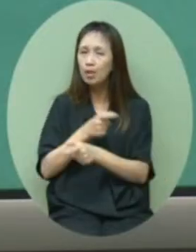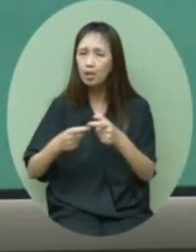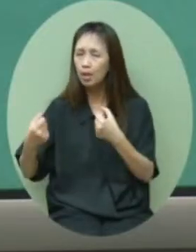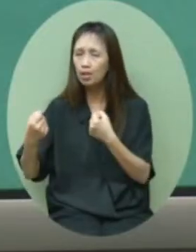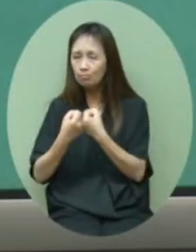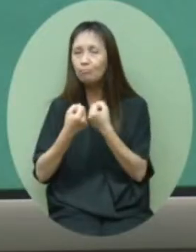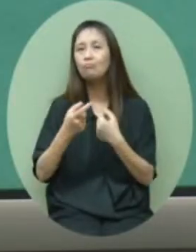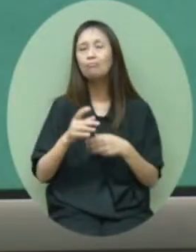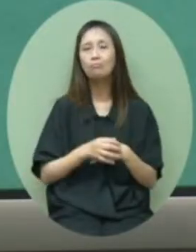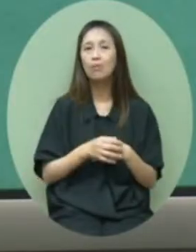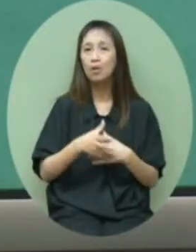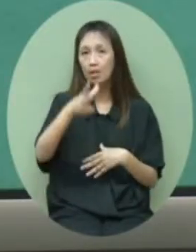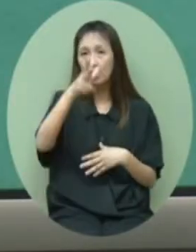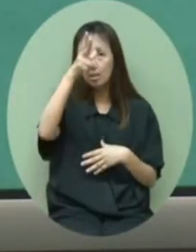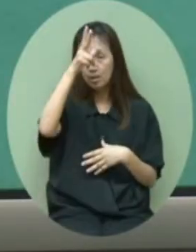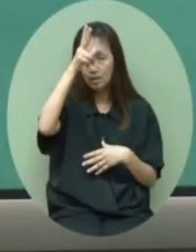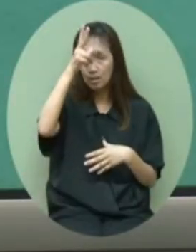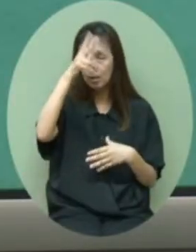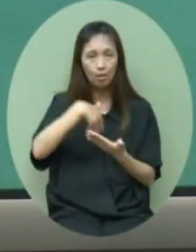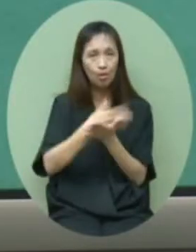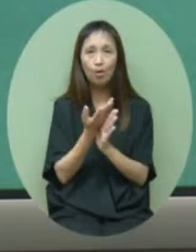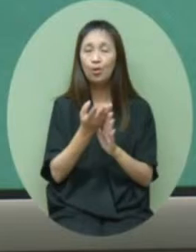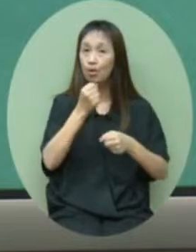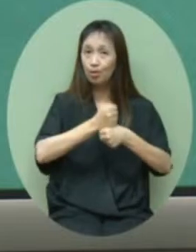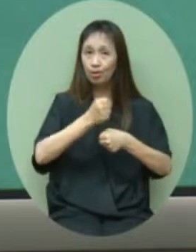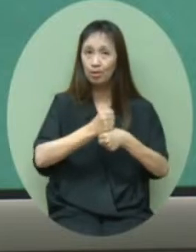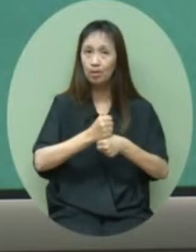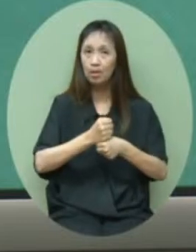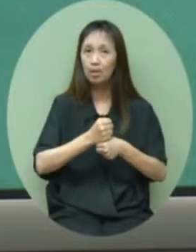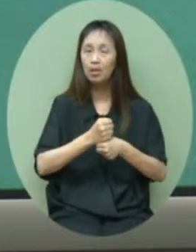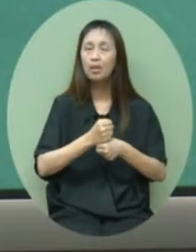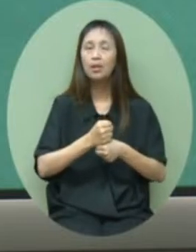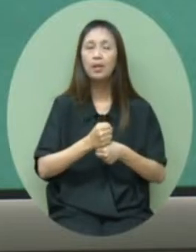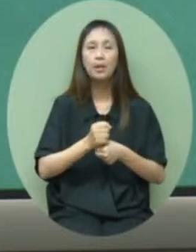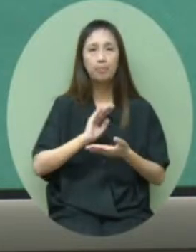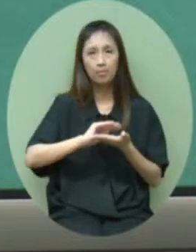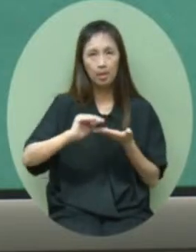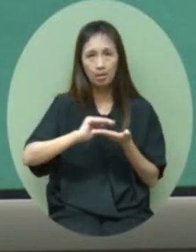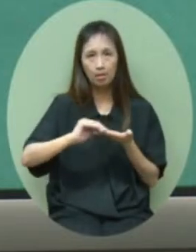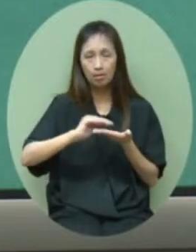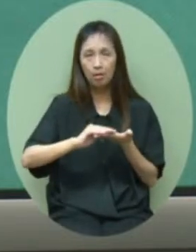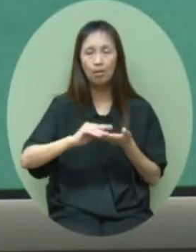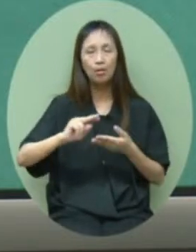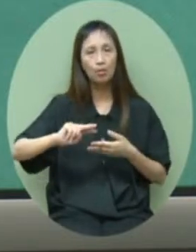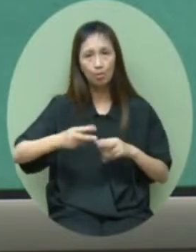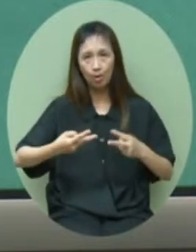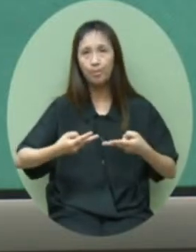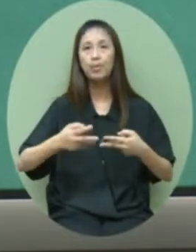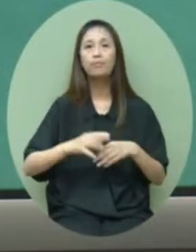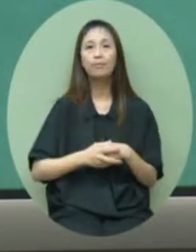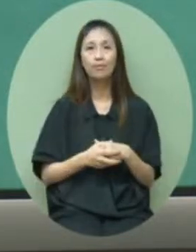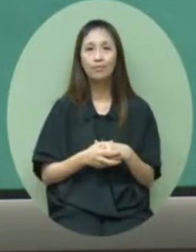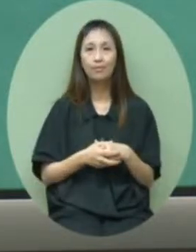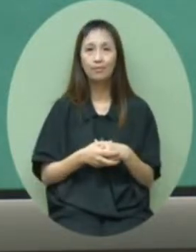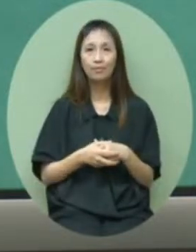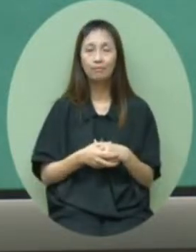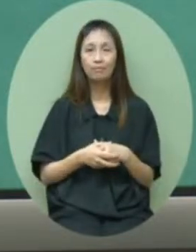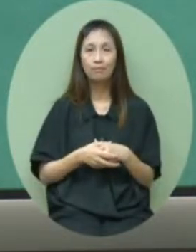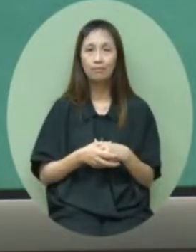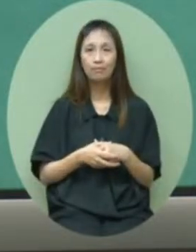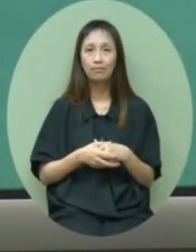well, others are facing challenges. The government and different sectors must seek and